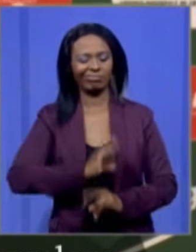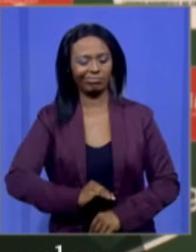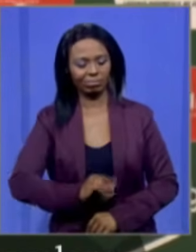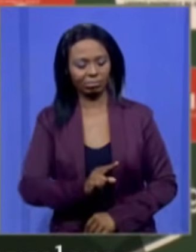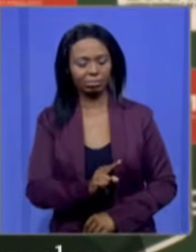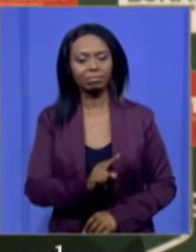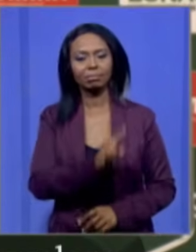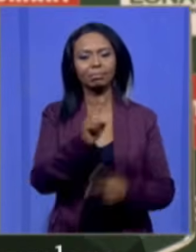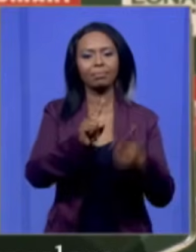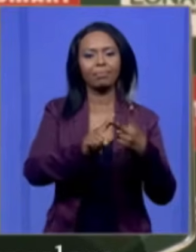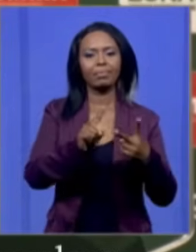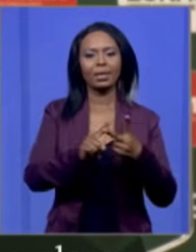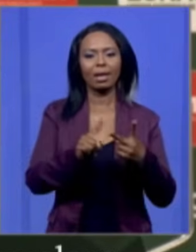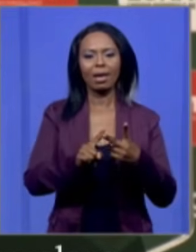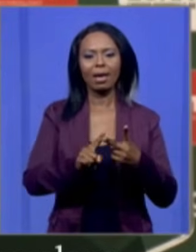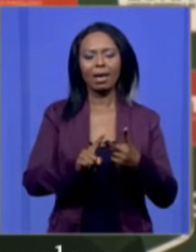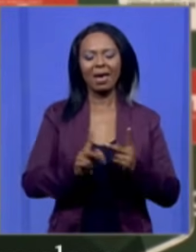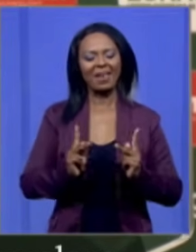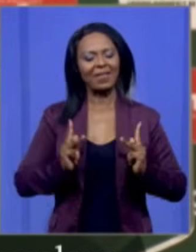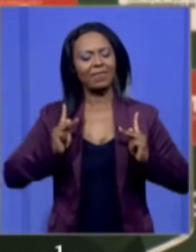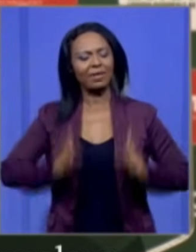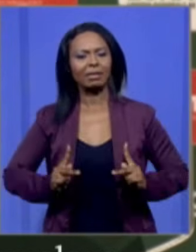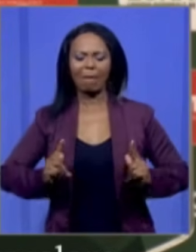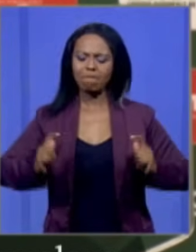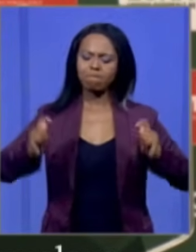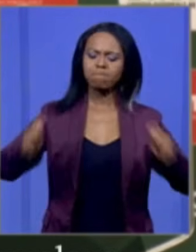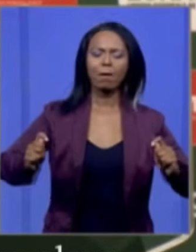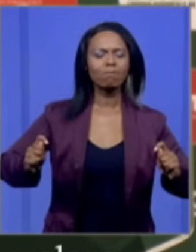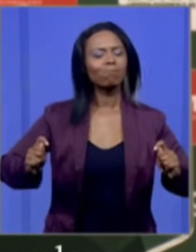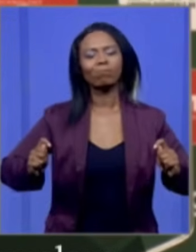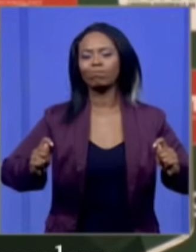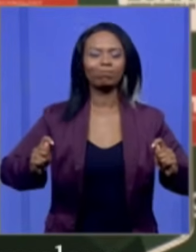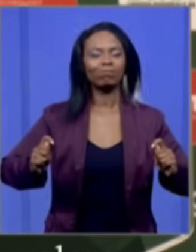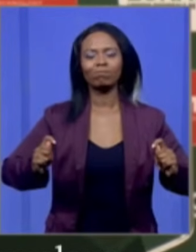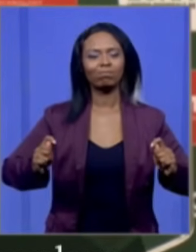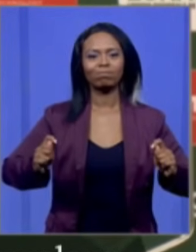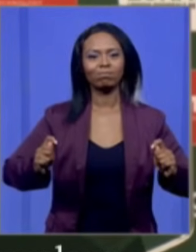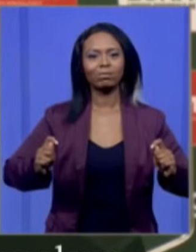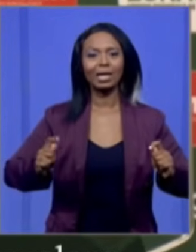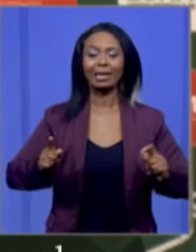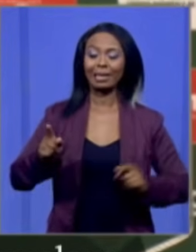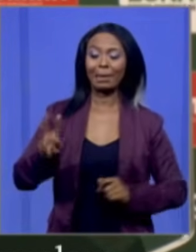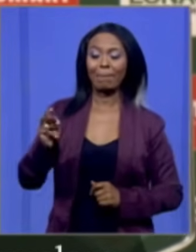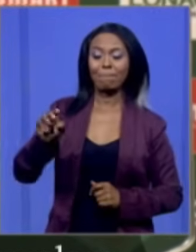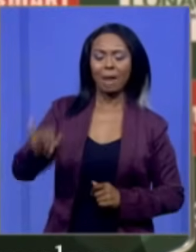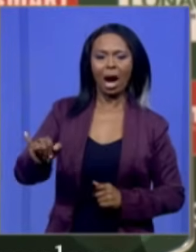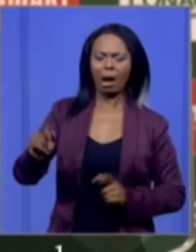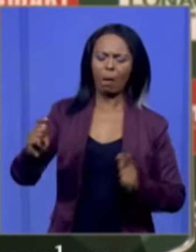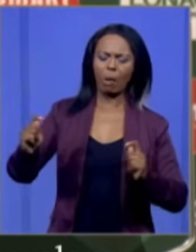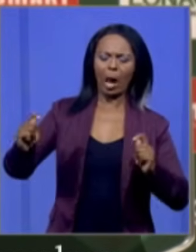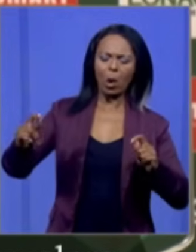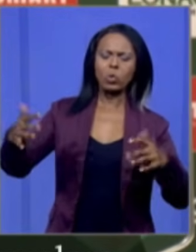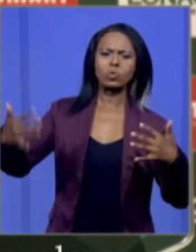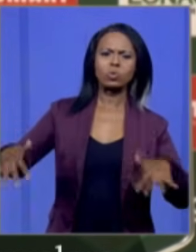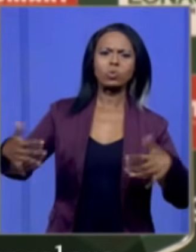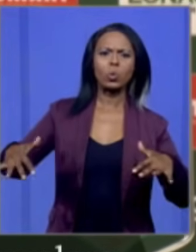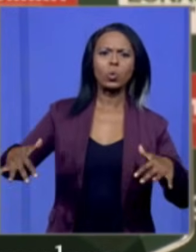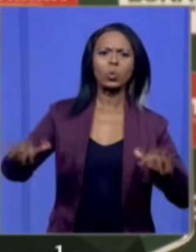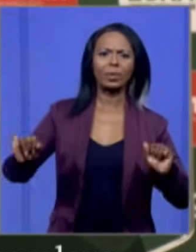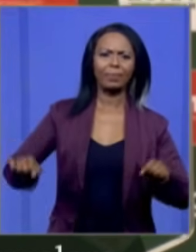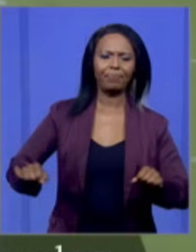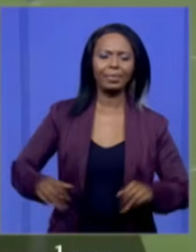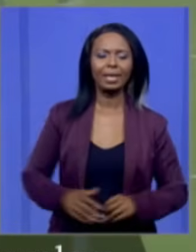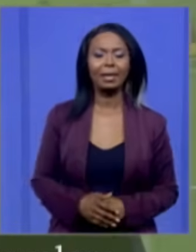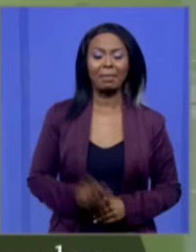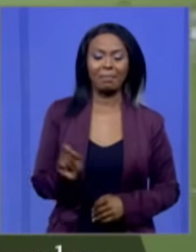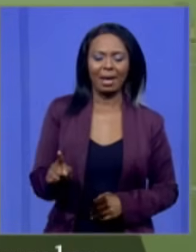Secondly is the physical power in duel the second half of Mali. Those reasons make us